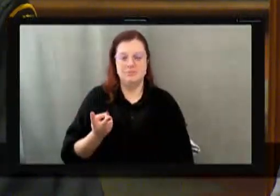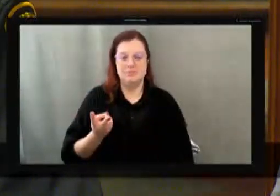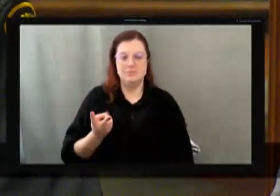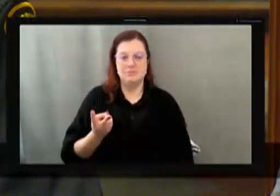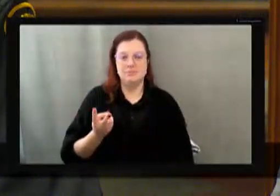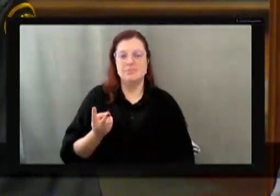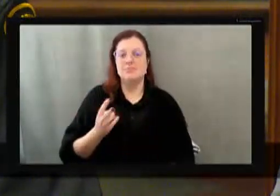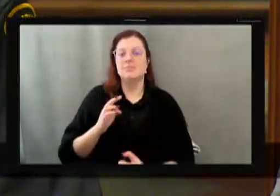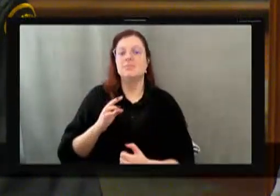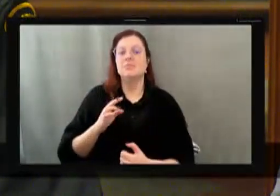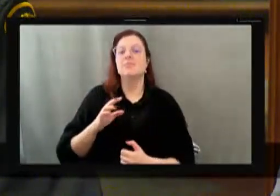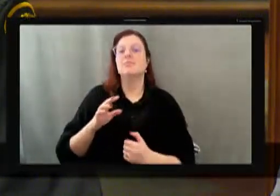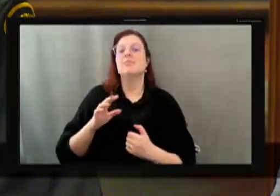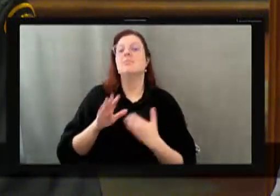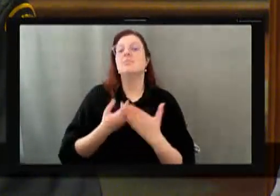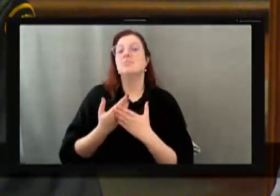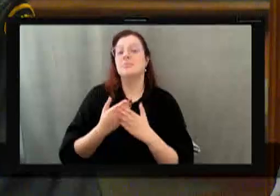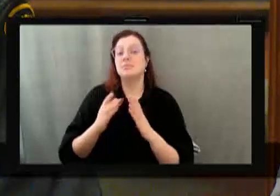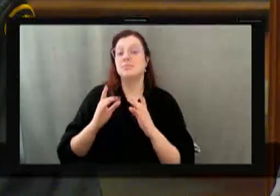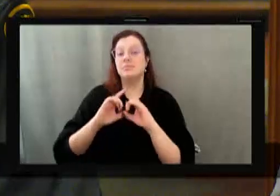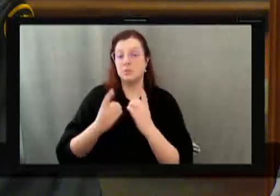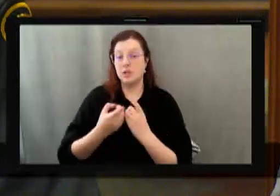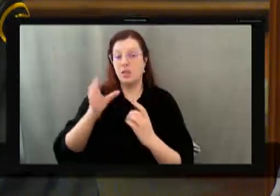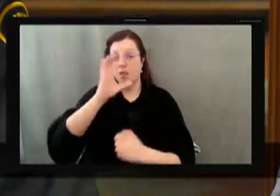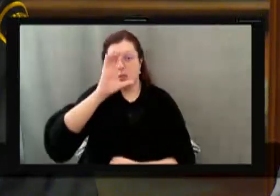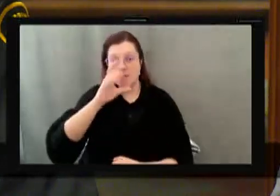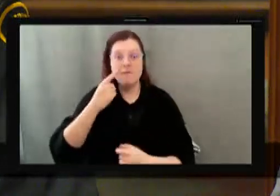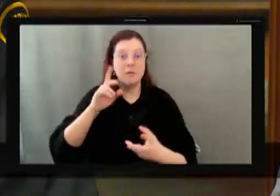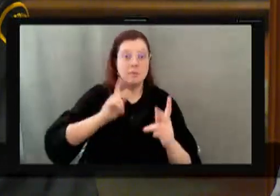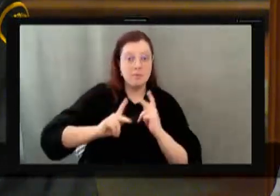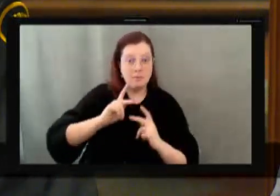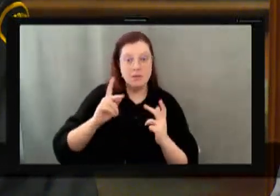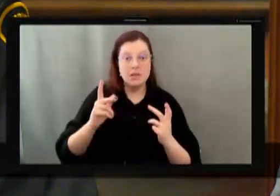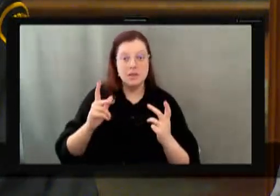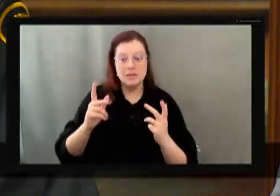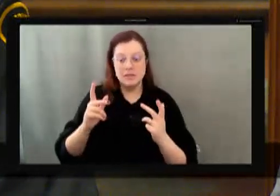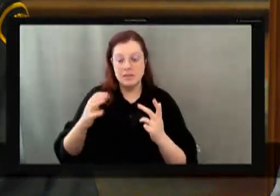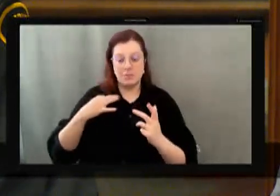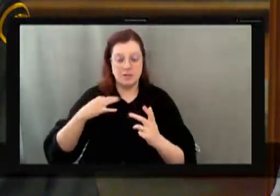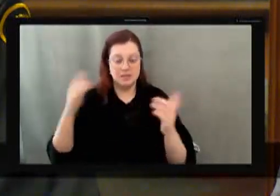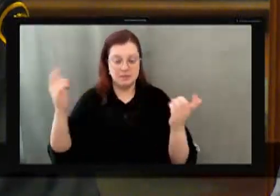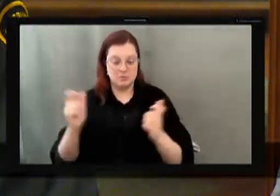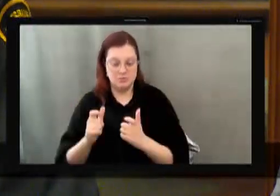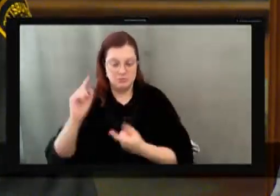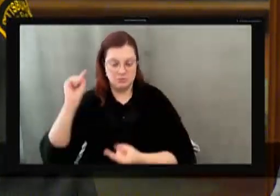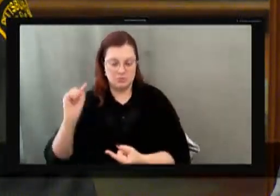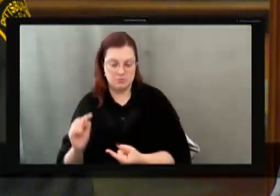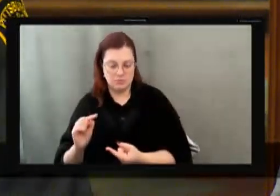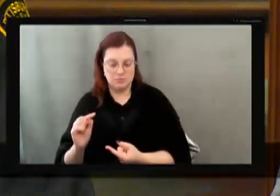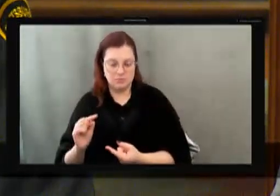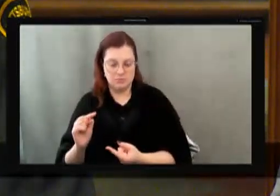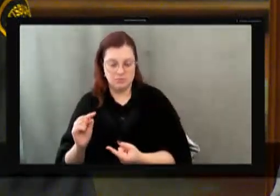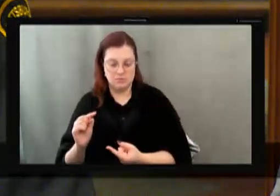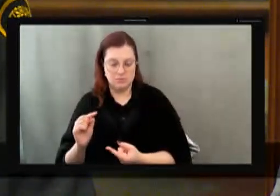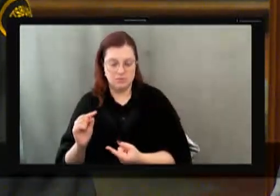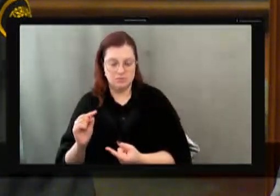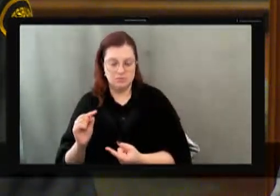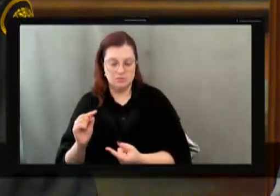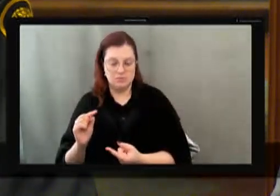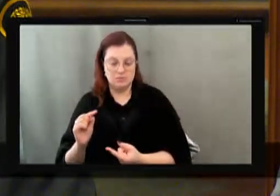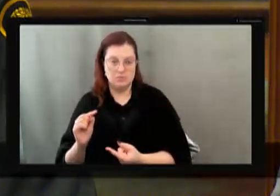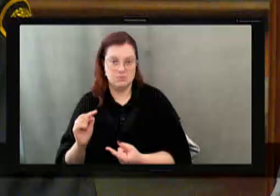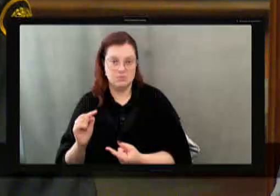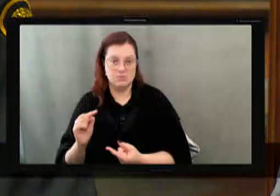for people, and it's a smaller applicant pool. So it's about selling, each department is trying to